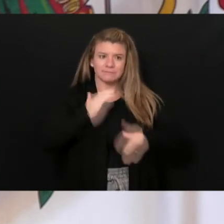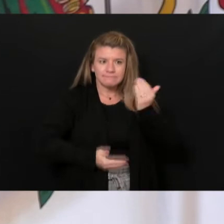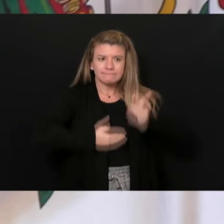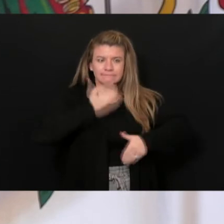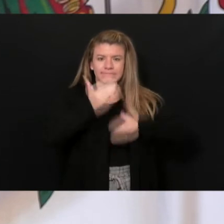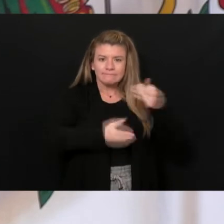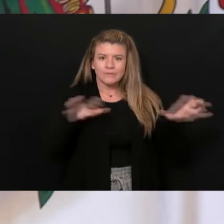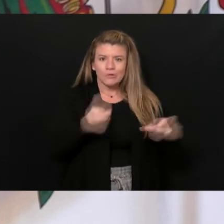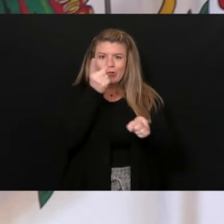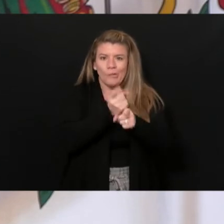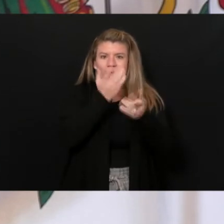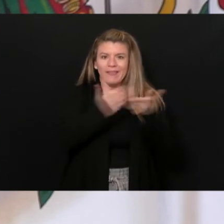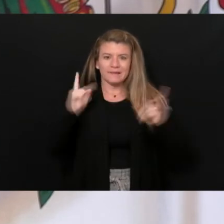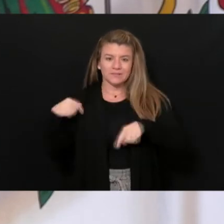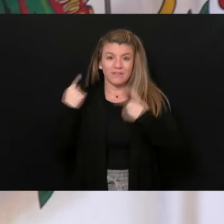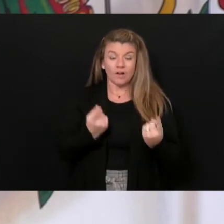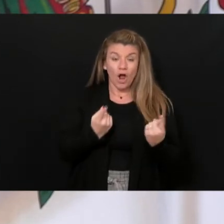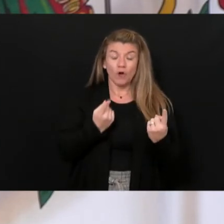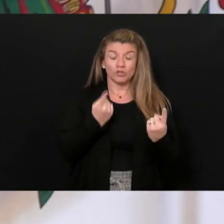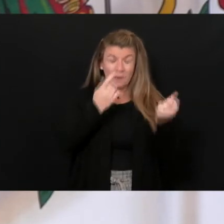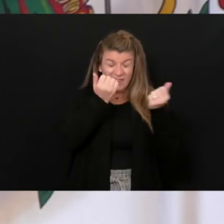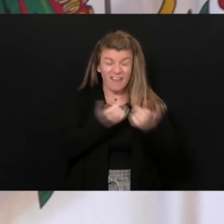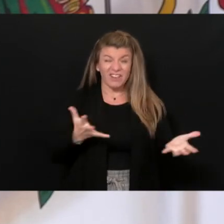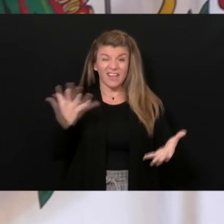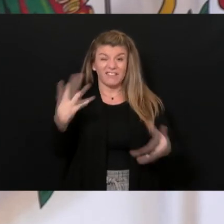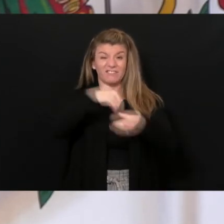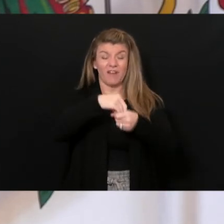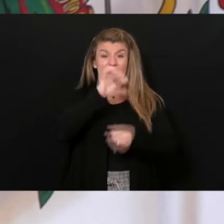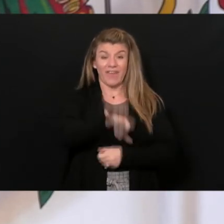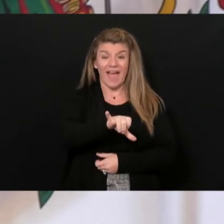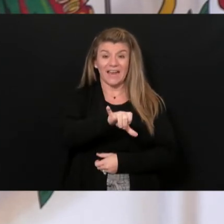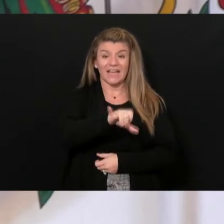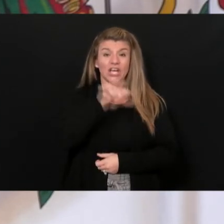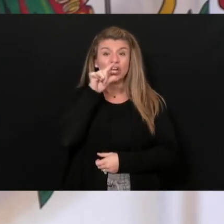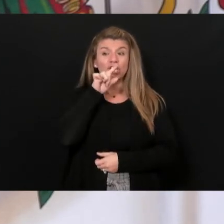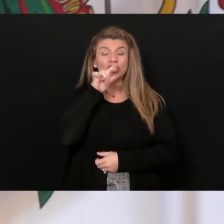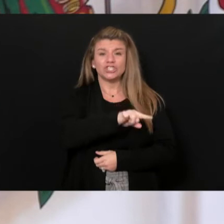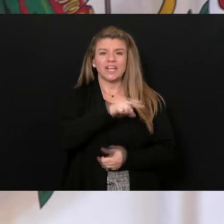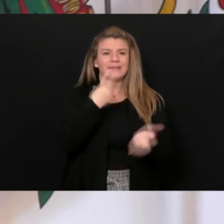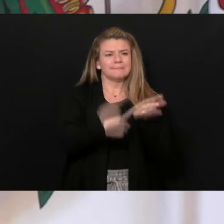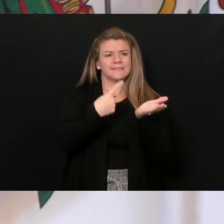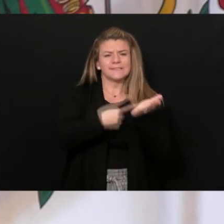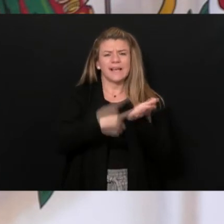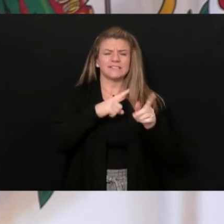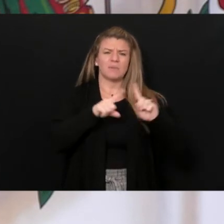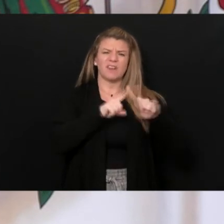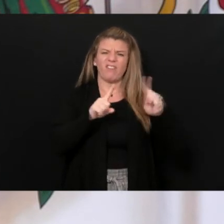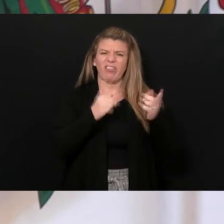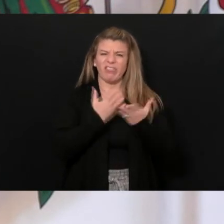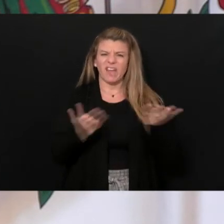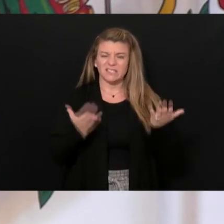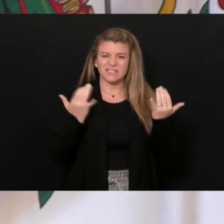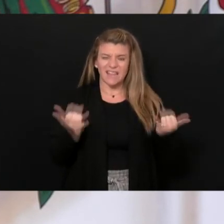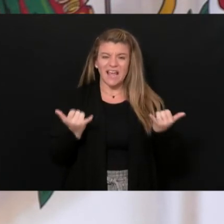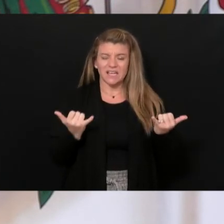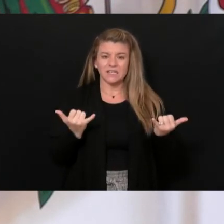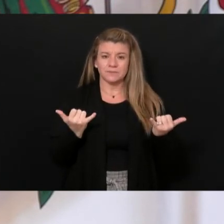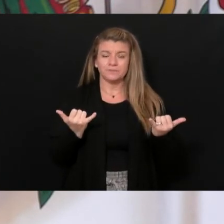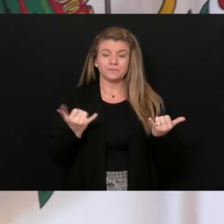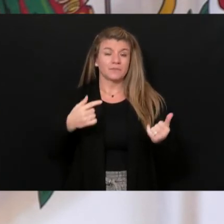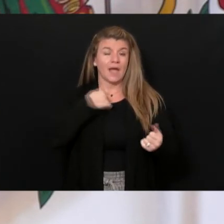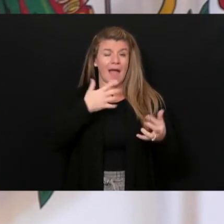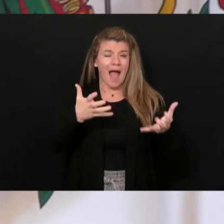stuff. And with all that being said, though, she went over a bunch of different things today, and I